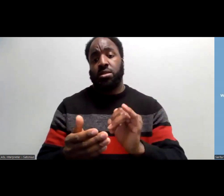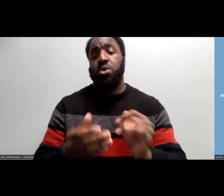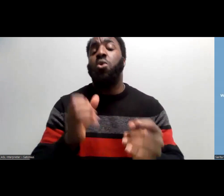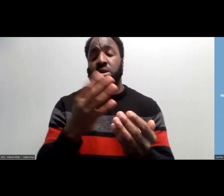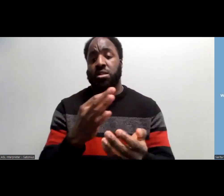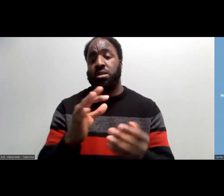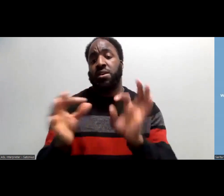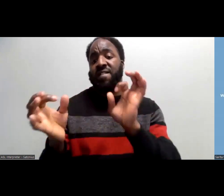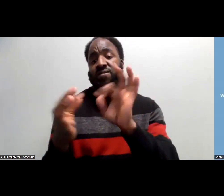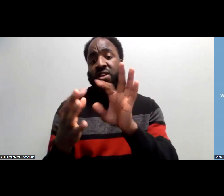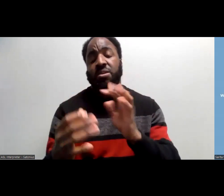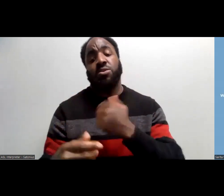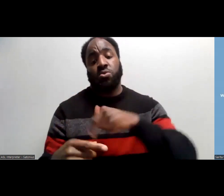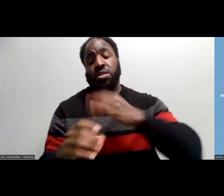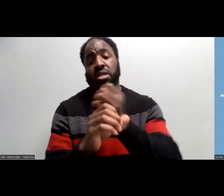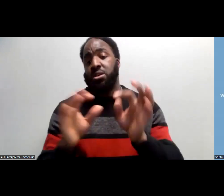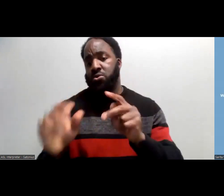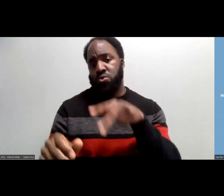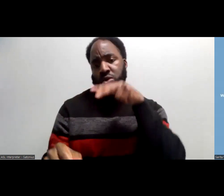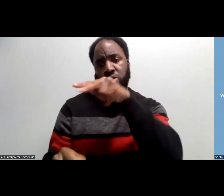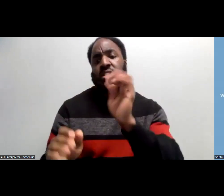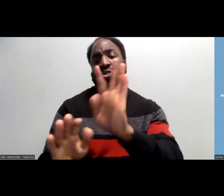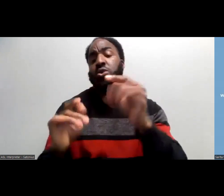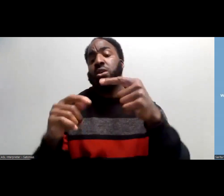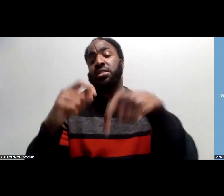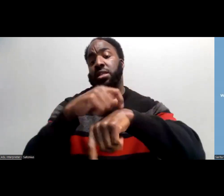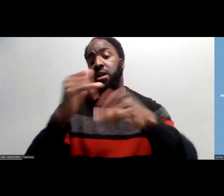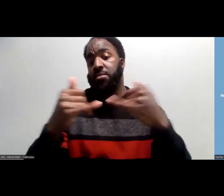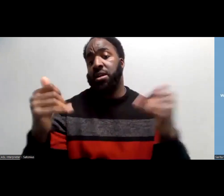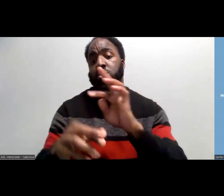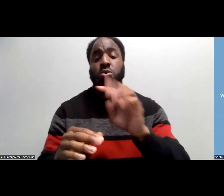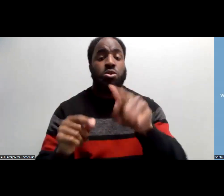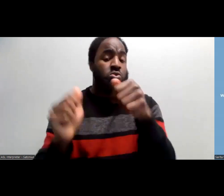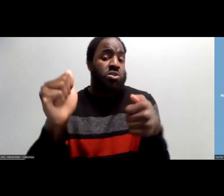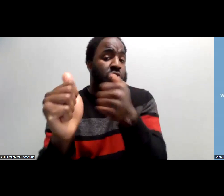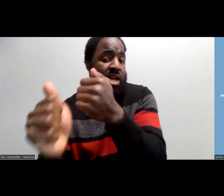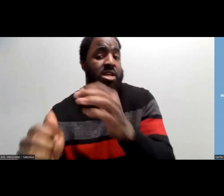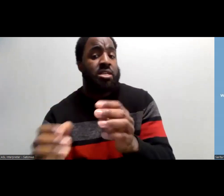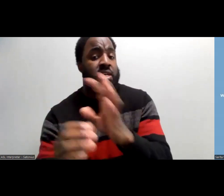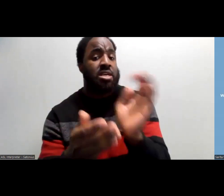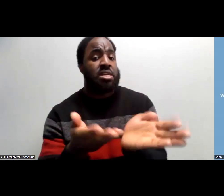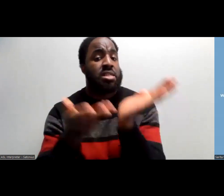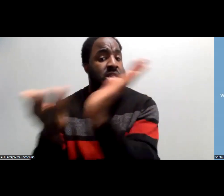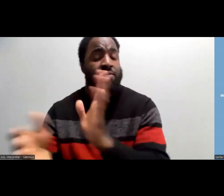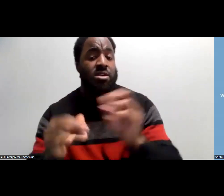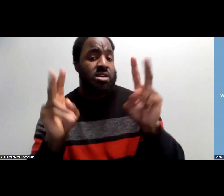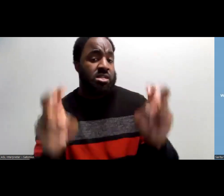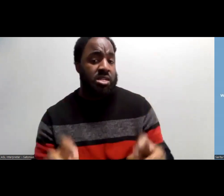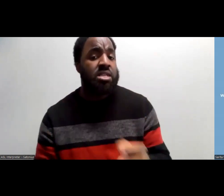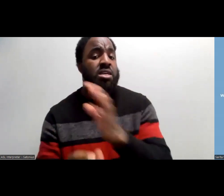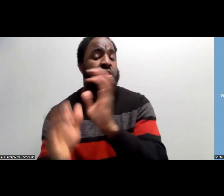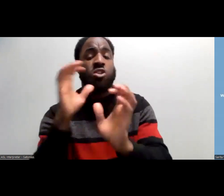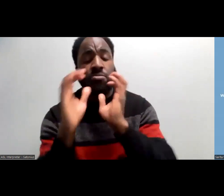that, you know, when we look at your kind of timeline, or when you track, you know, deliver, analyze,